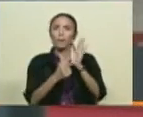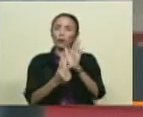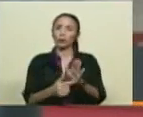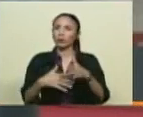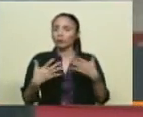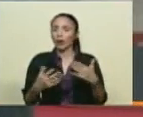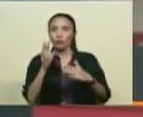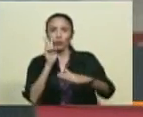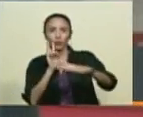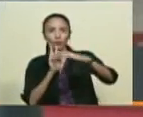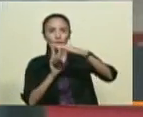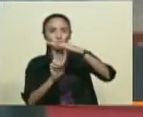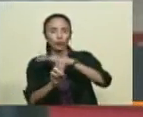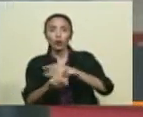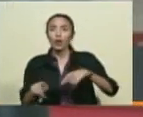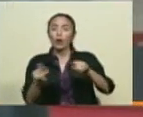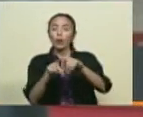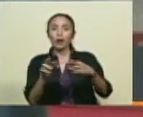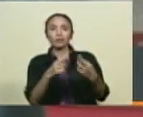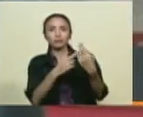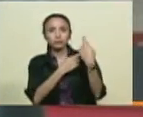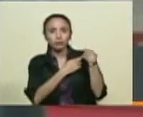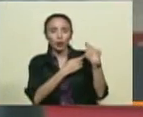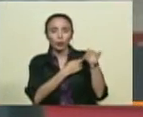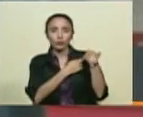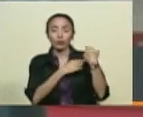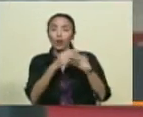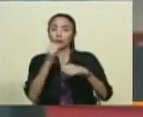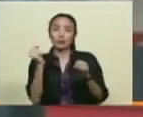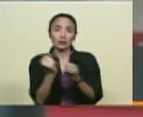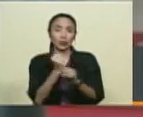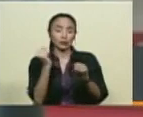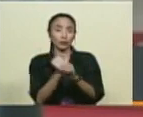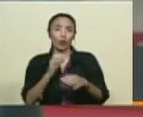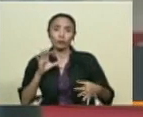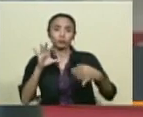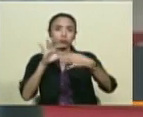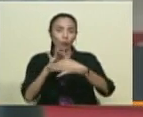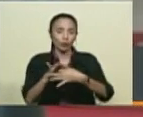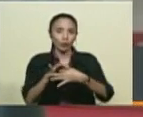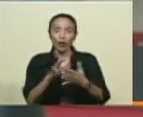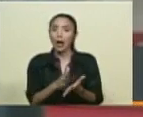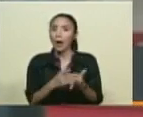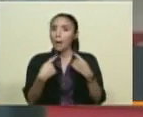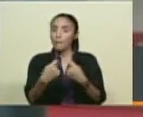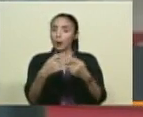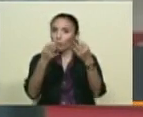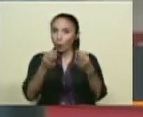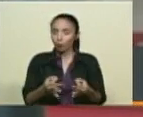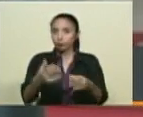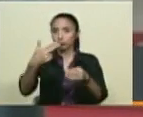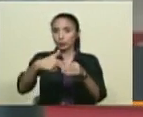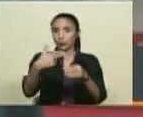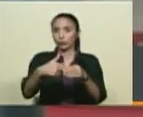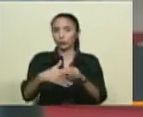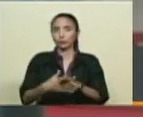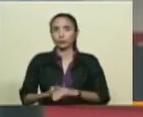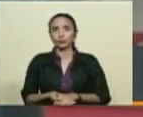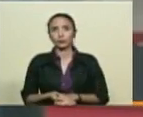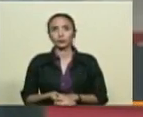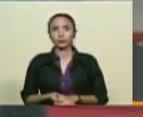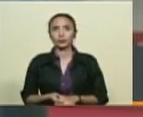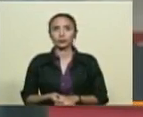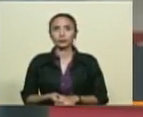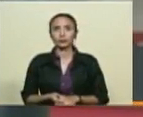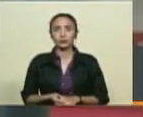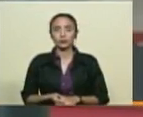el compromiso en este trabajo conjunto que permitió estabilizar el mercado. You took the initiative and the